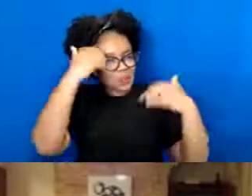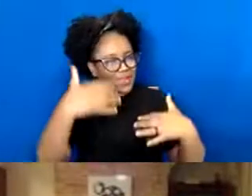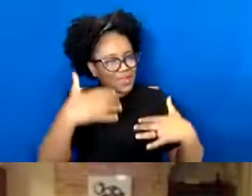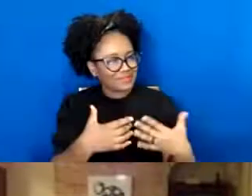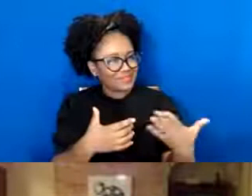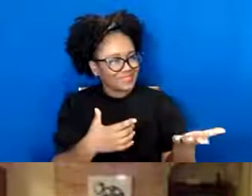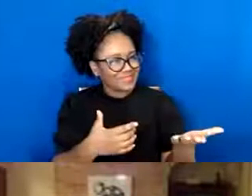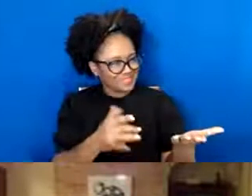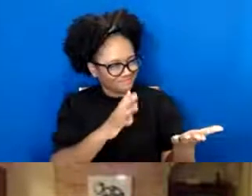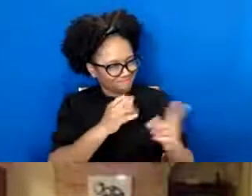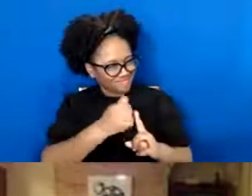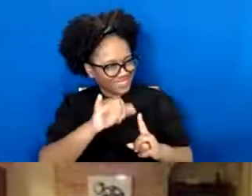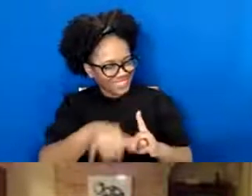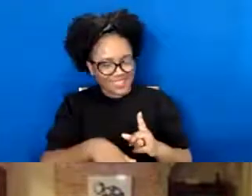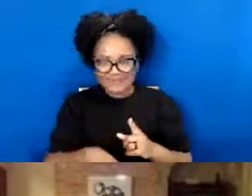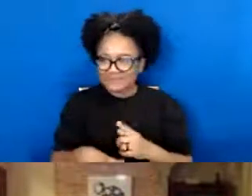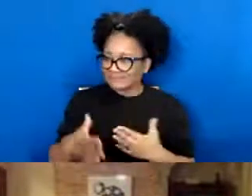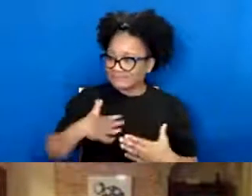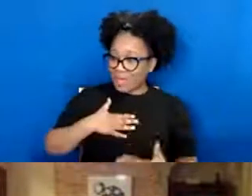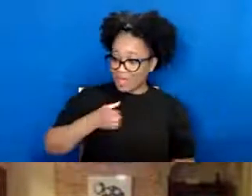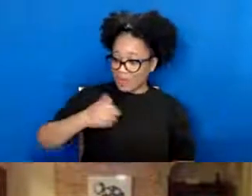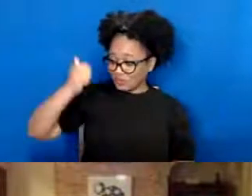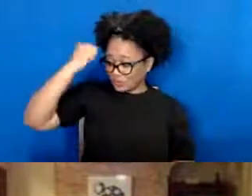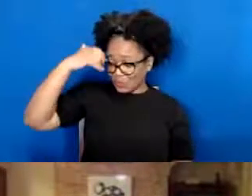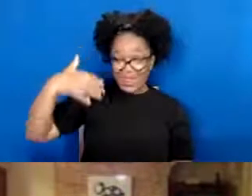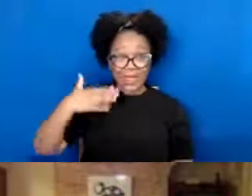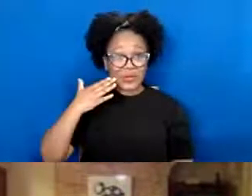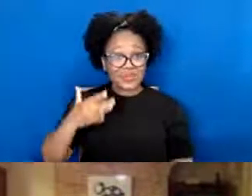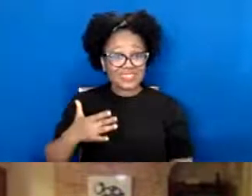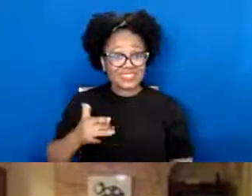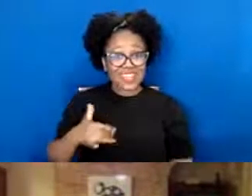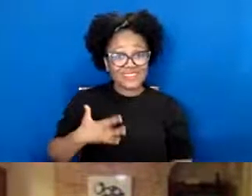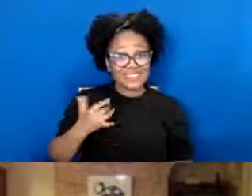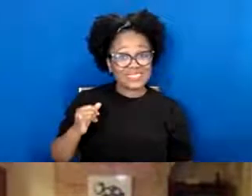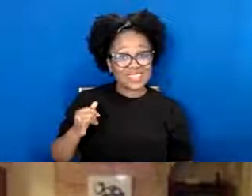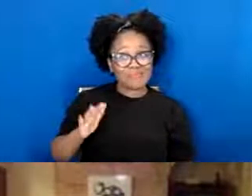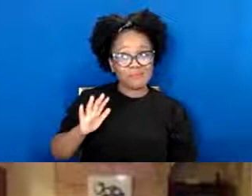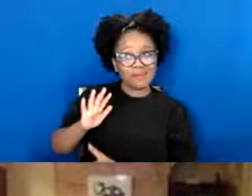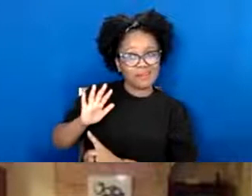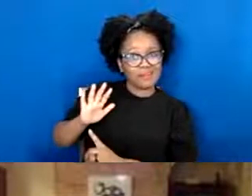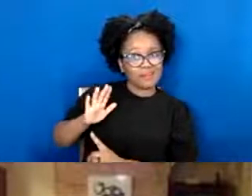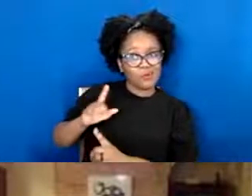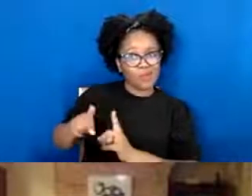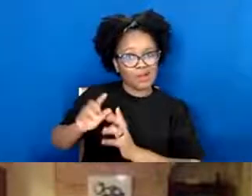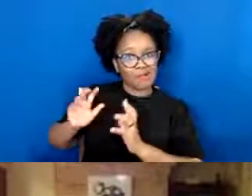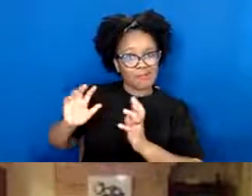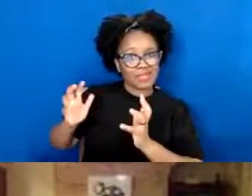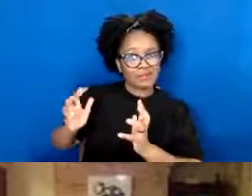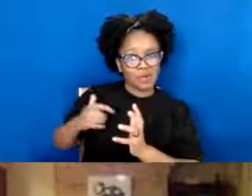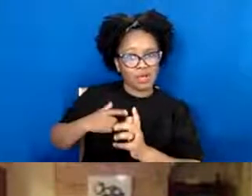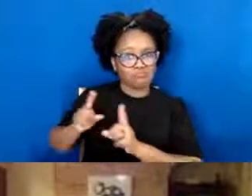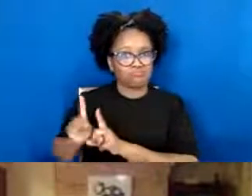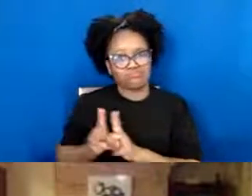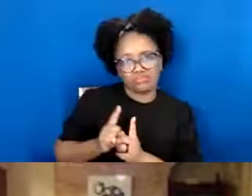bumping bodies, you're playing ball, yeah, playing against strangers. I've never felt their sweat before. I never felt their body before. Yeah. This is the one safe space